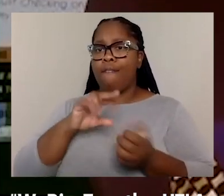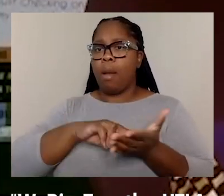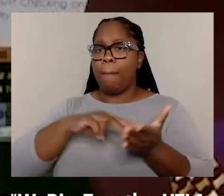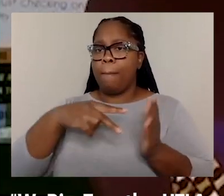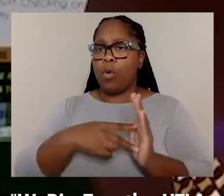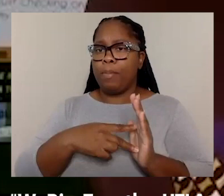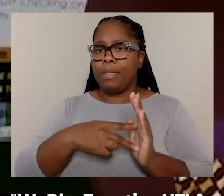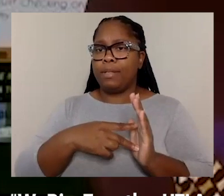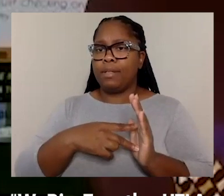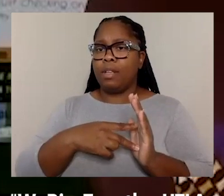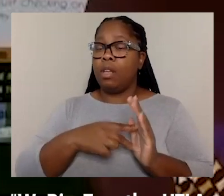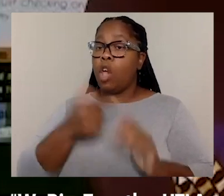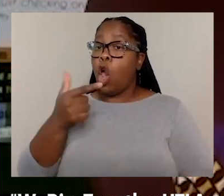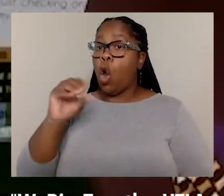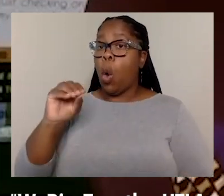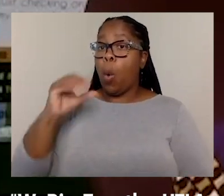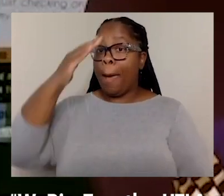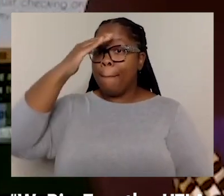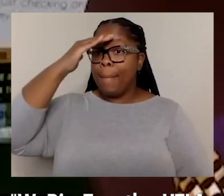Black to school.